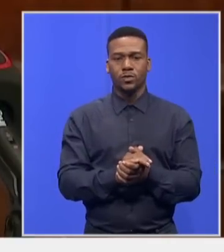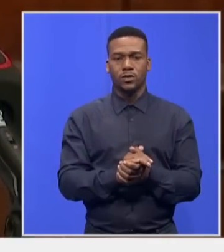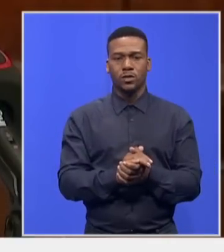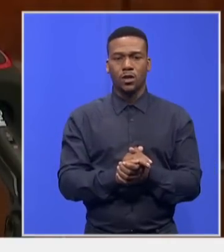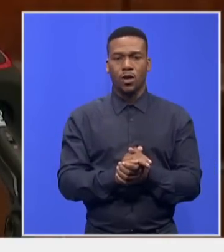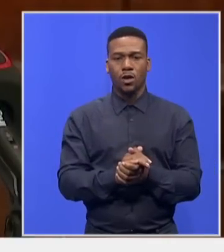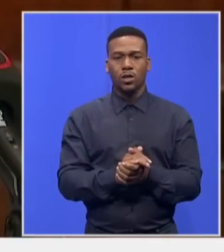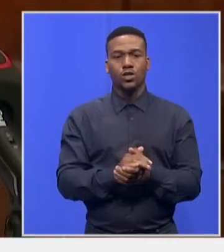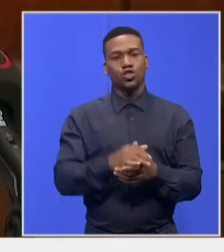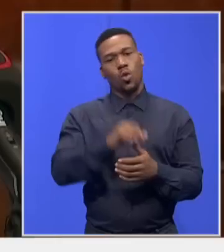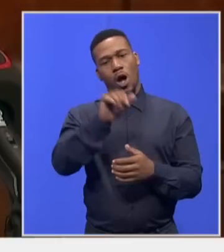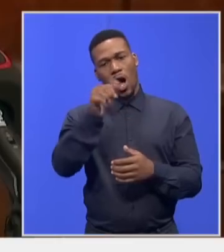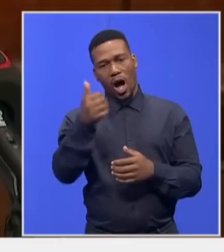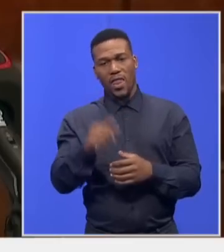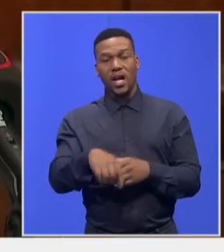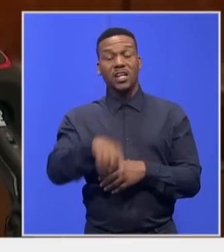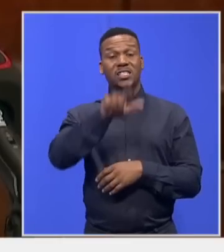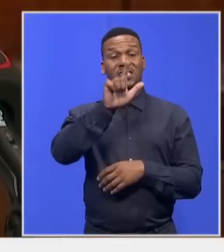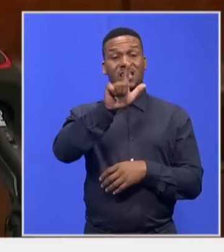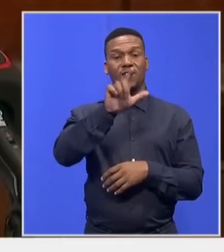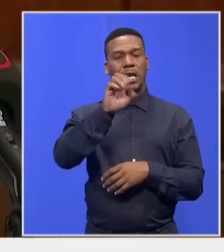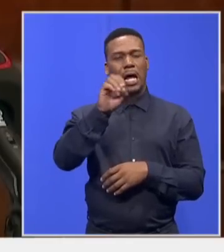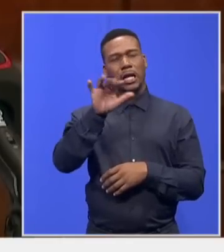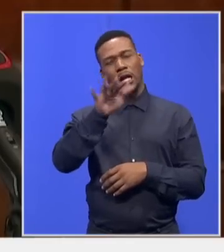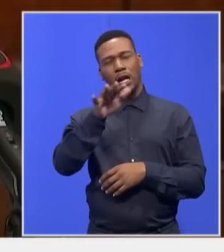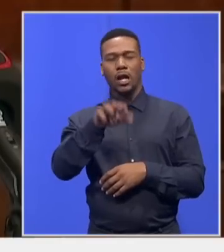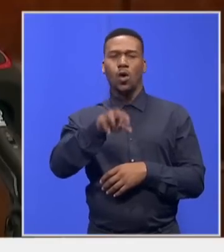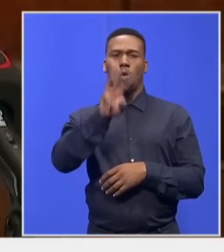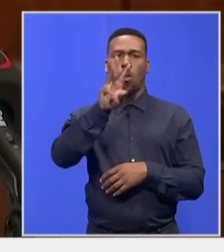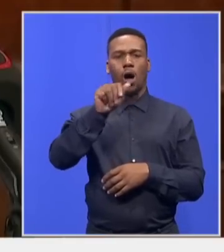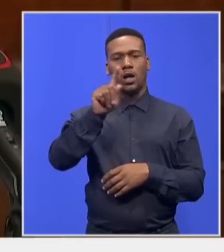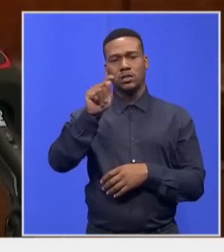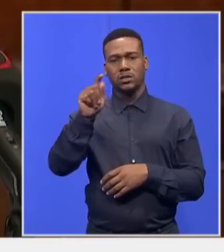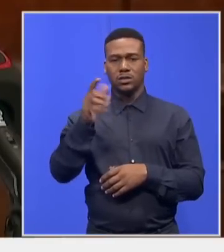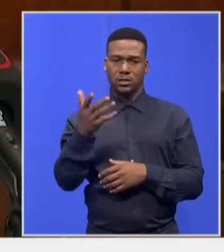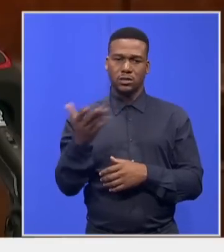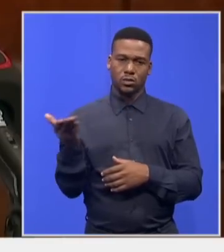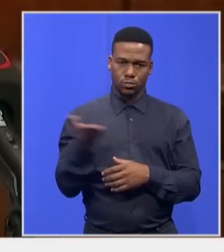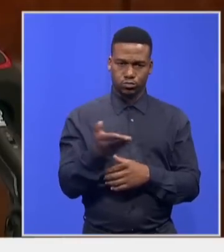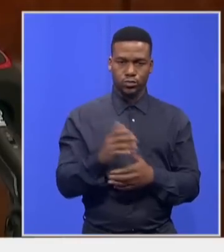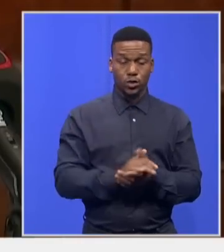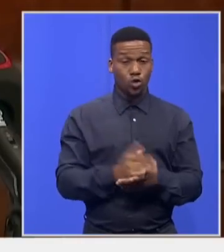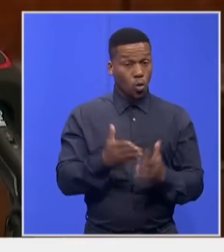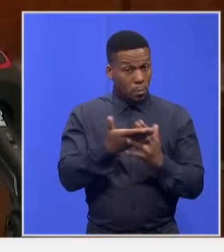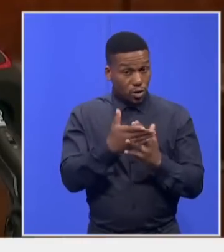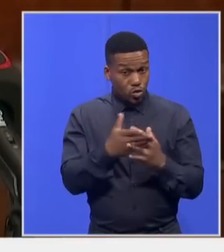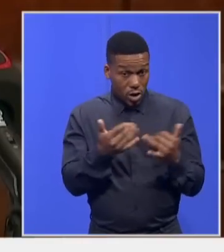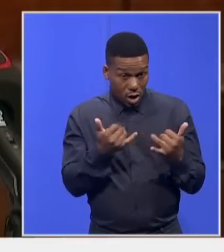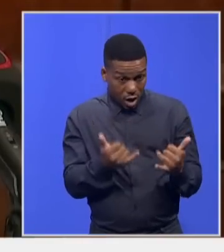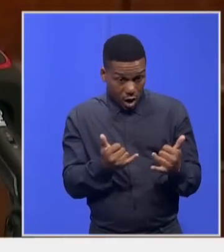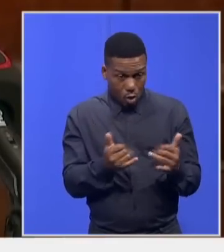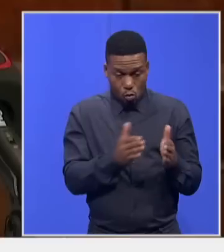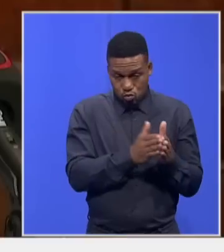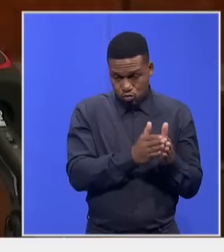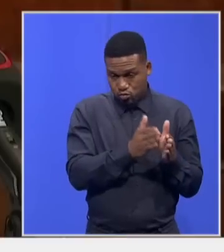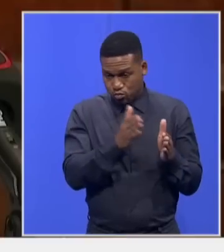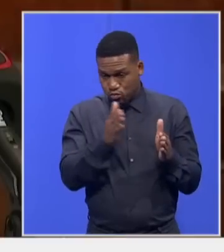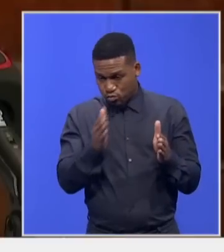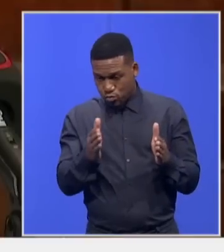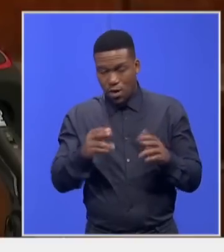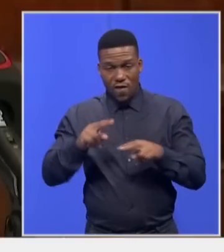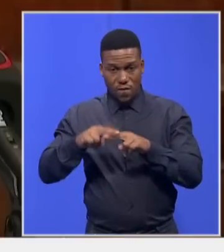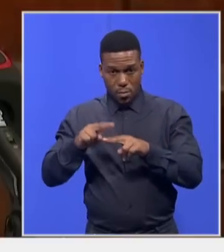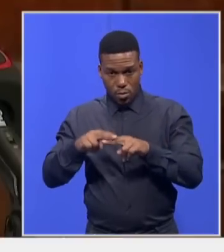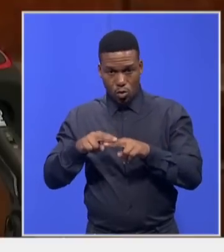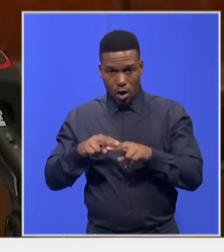stream. It's another 700 megawatts that will come on stream. So between now and February, if you like, there's 2,800